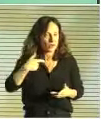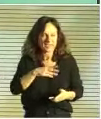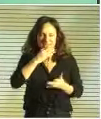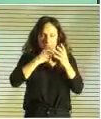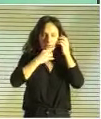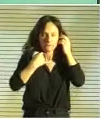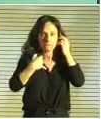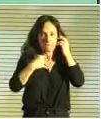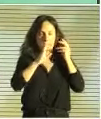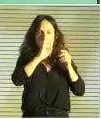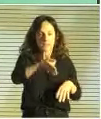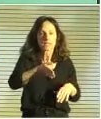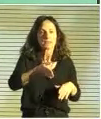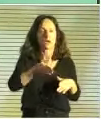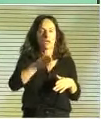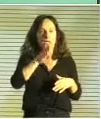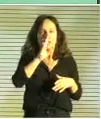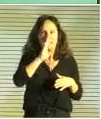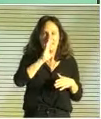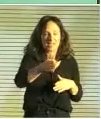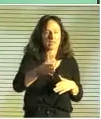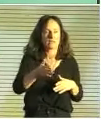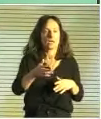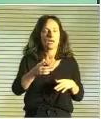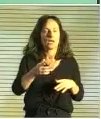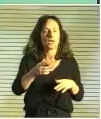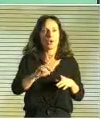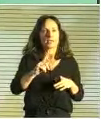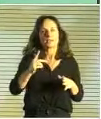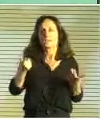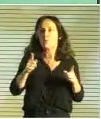money. What we have seen in the chart at the really beginning,